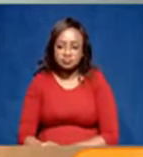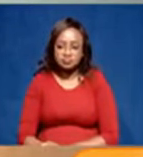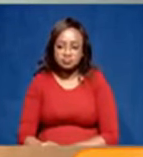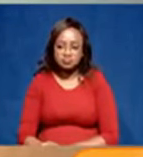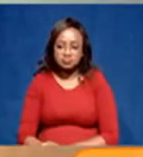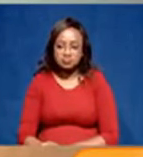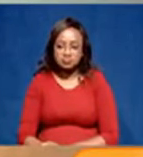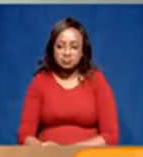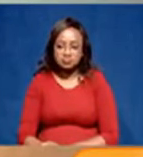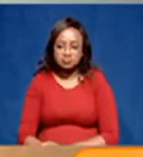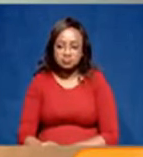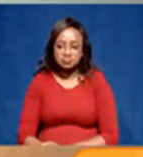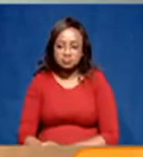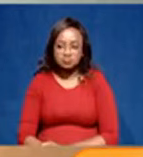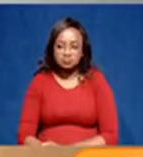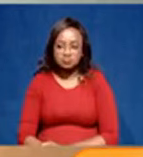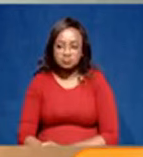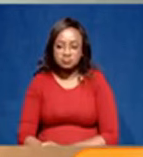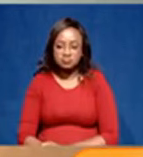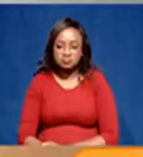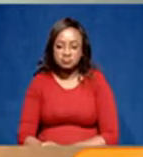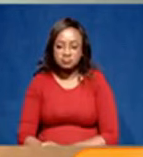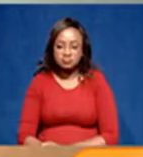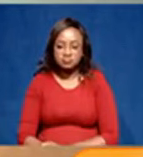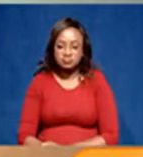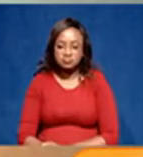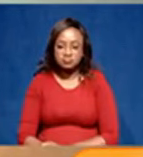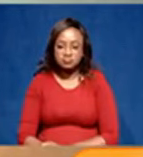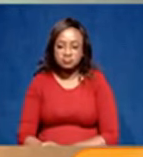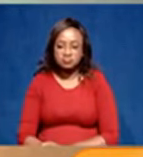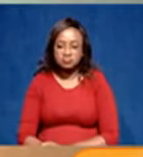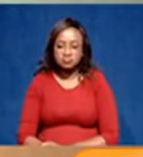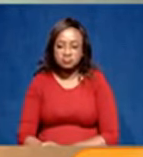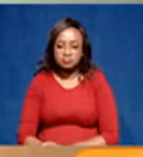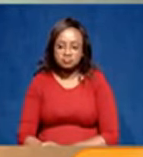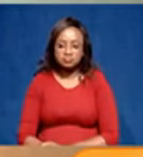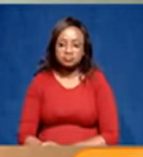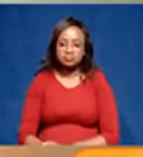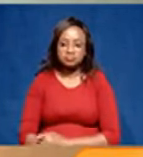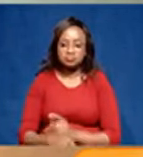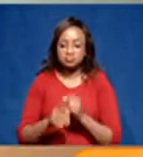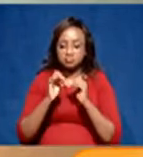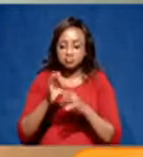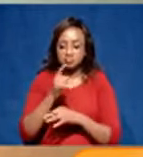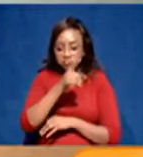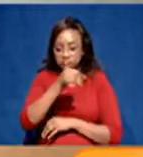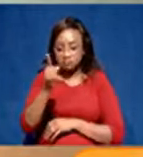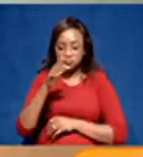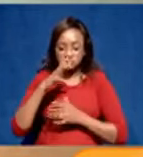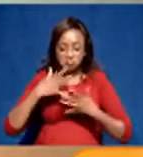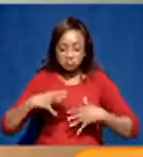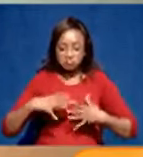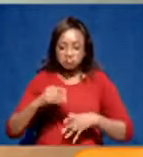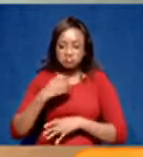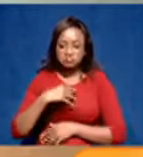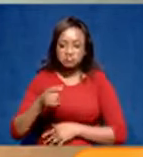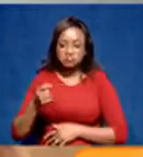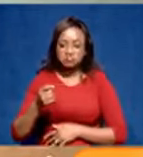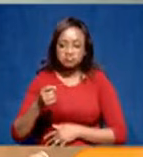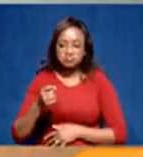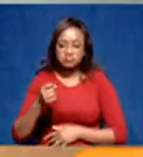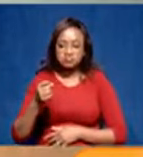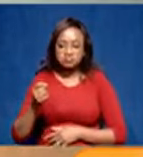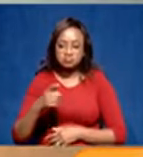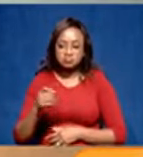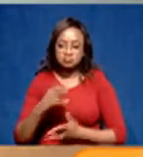of a punishment to people who earn the low-income earners. If you are on a mama mboga, you